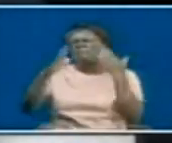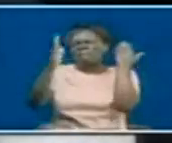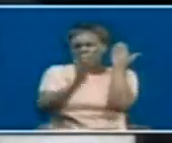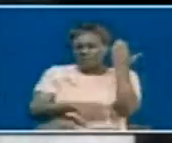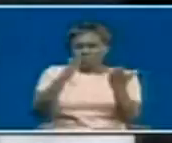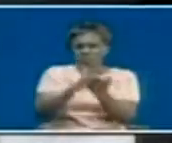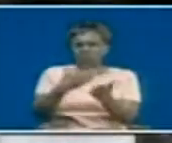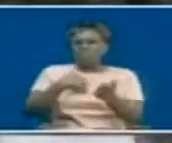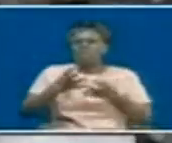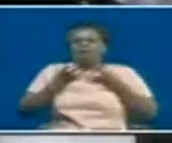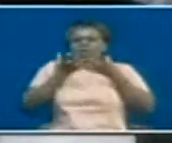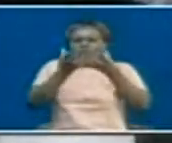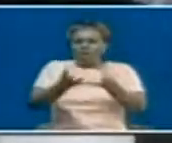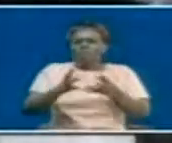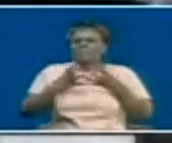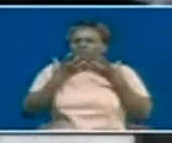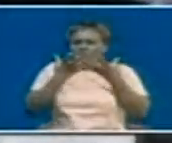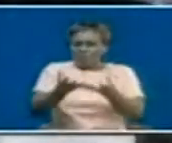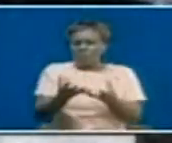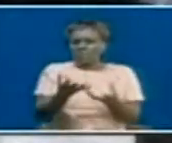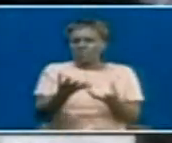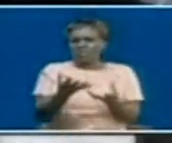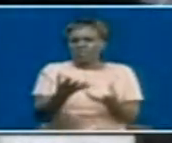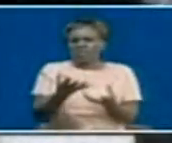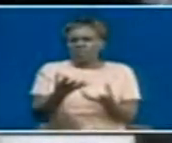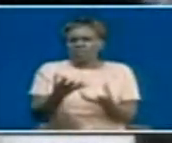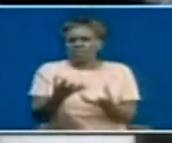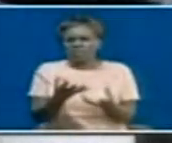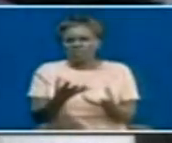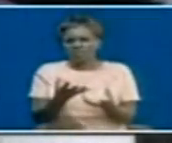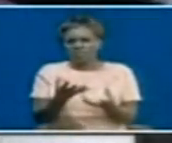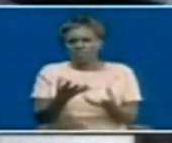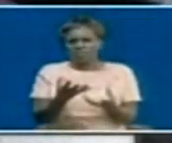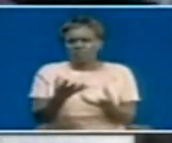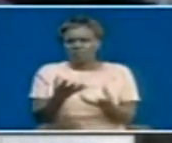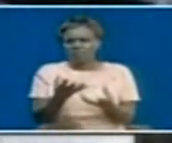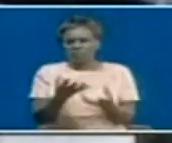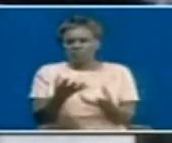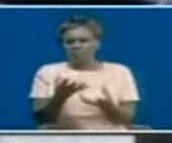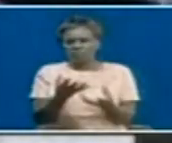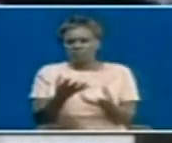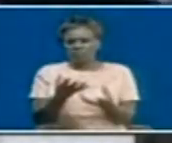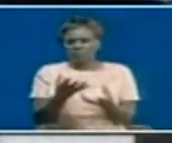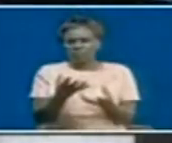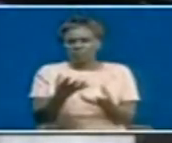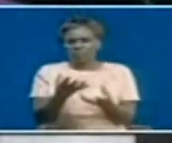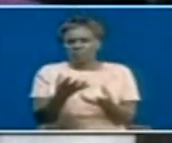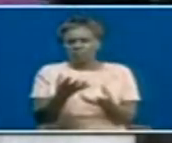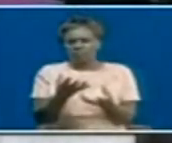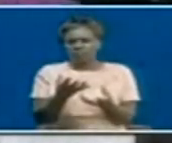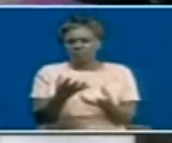I had to vomit. He was sitting on the basin, what is it